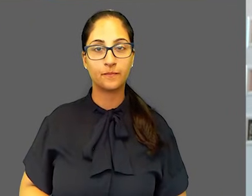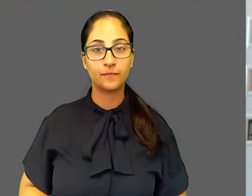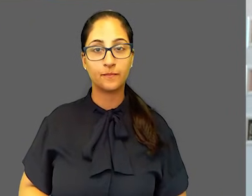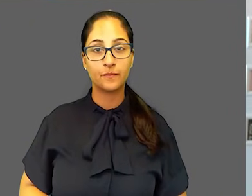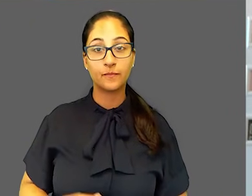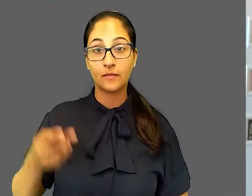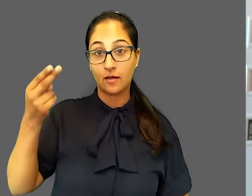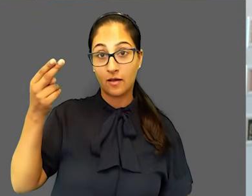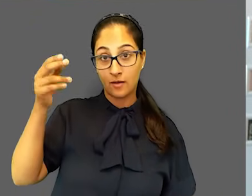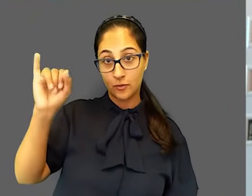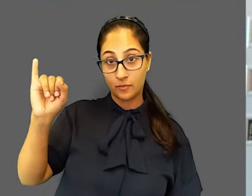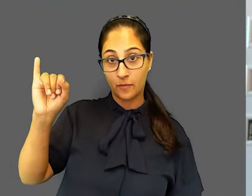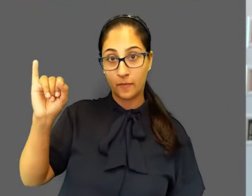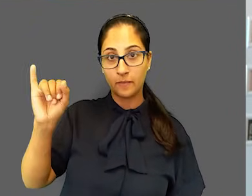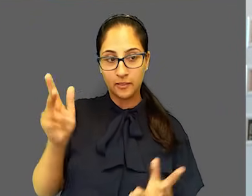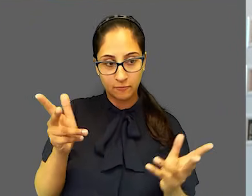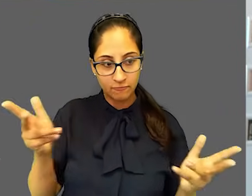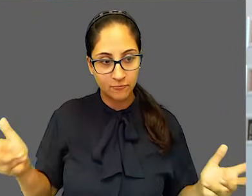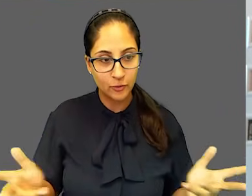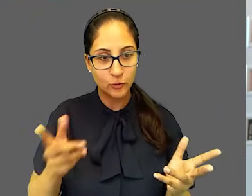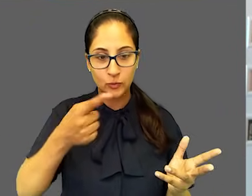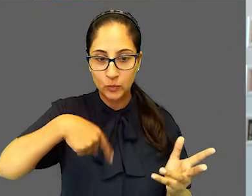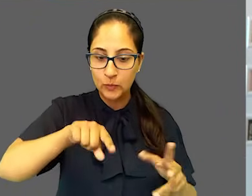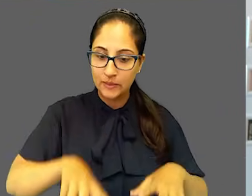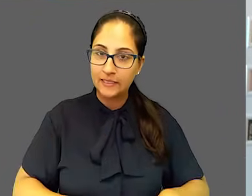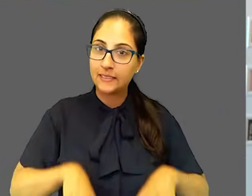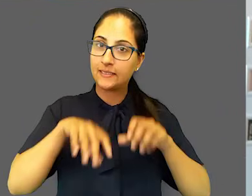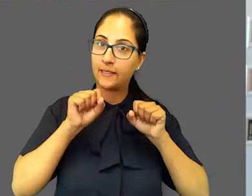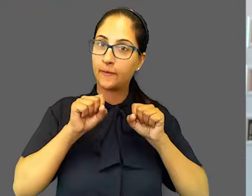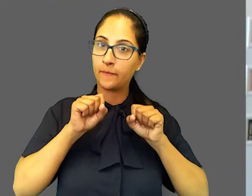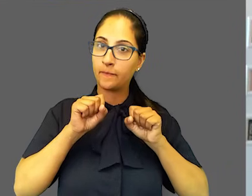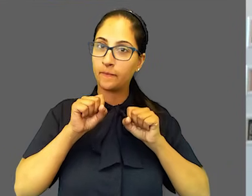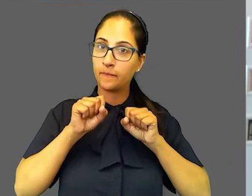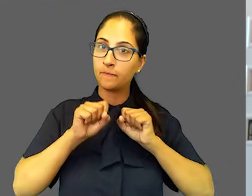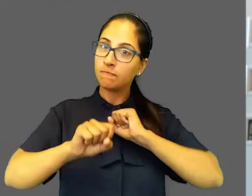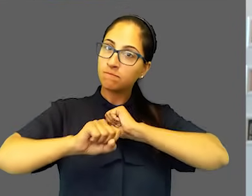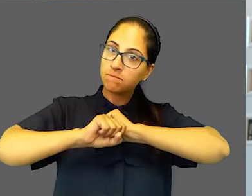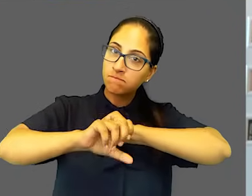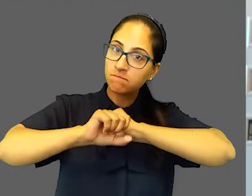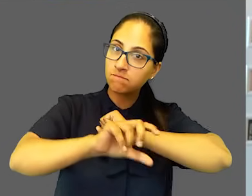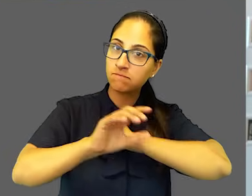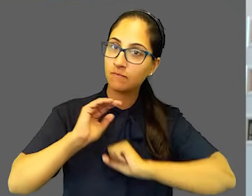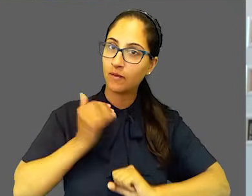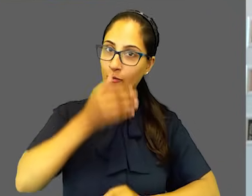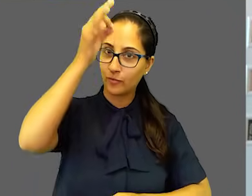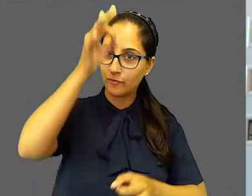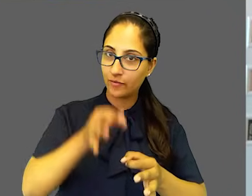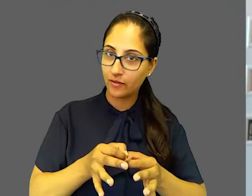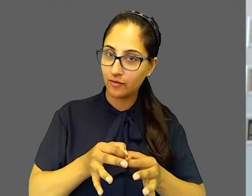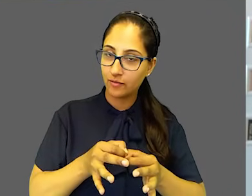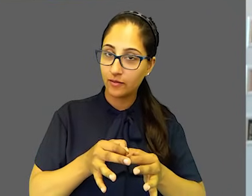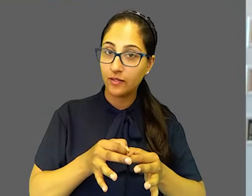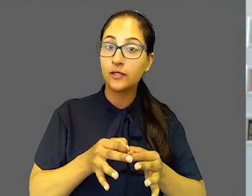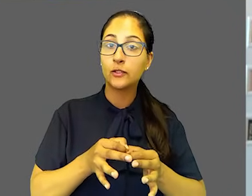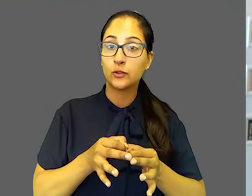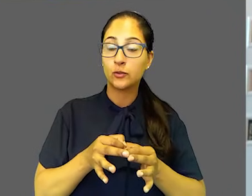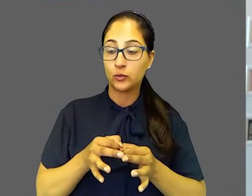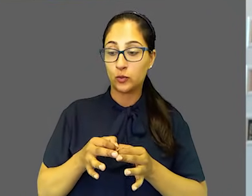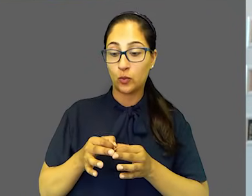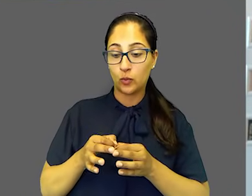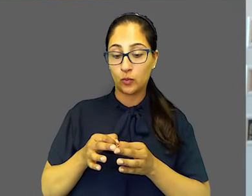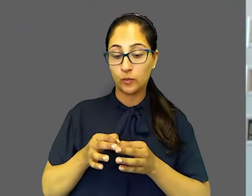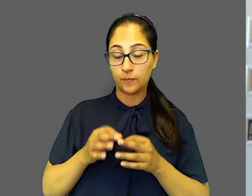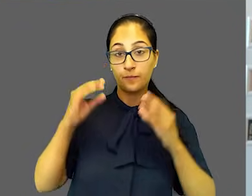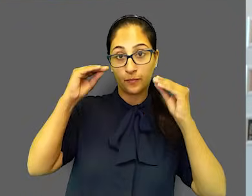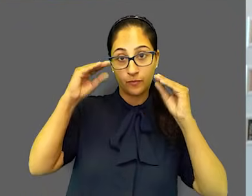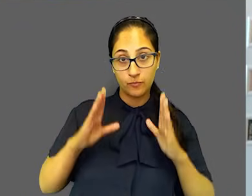to give us in being ambassadors of our faith. And I think it's really important that through our partnership